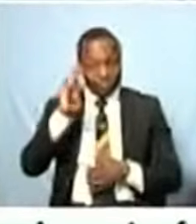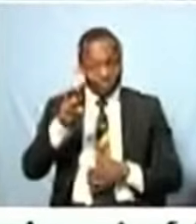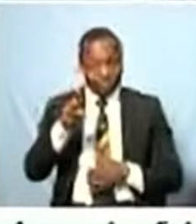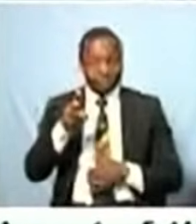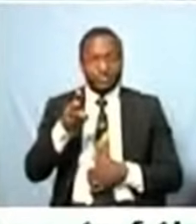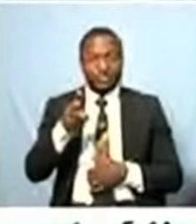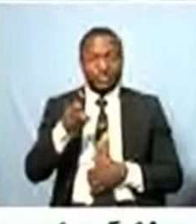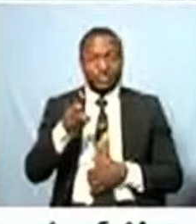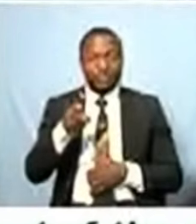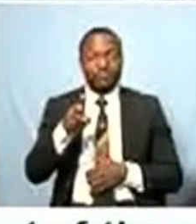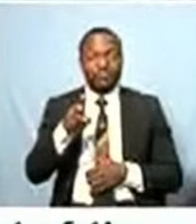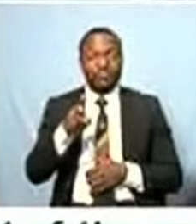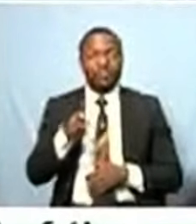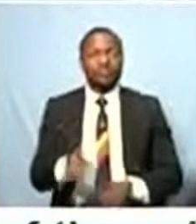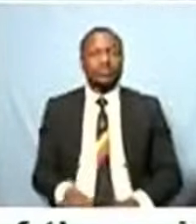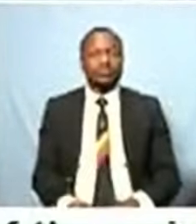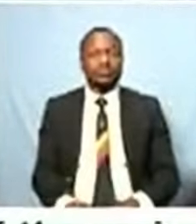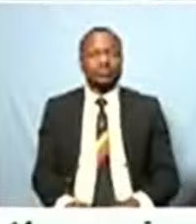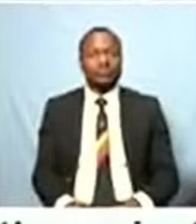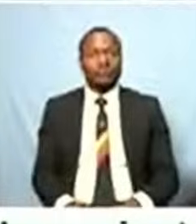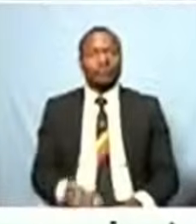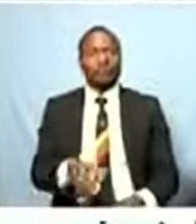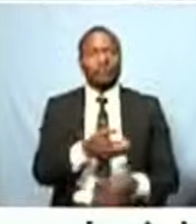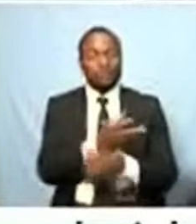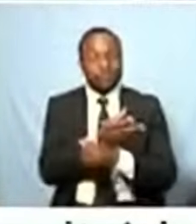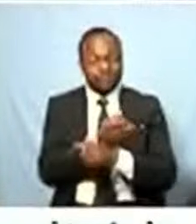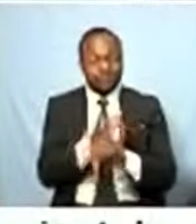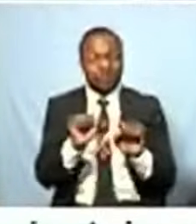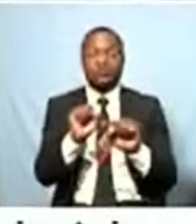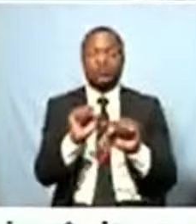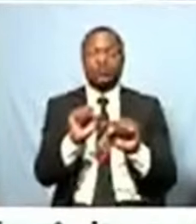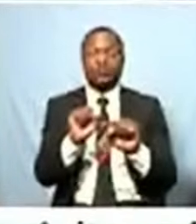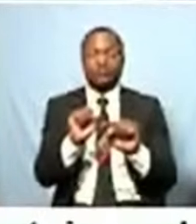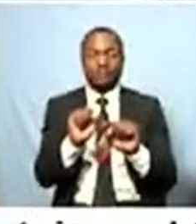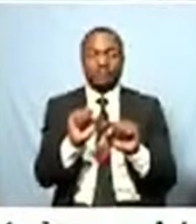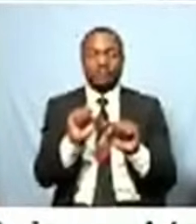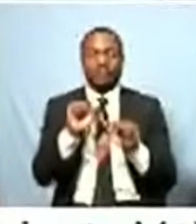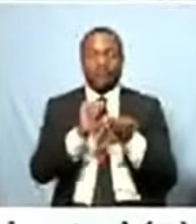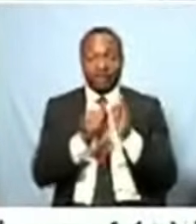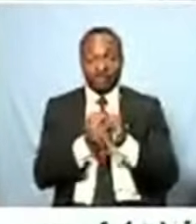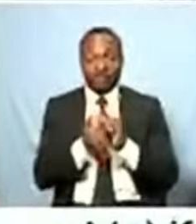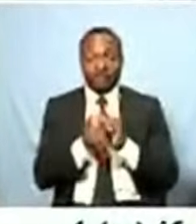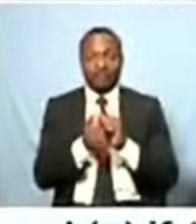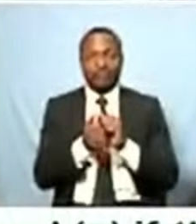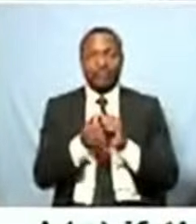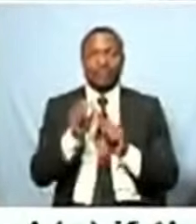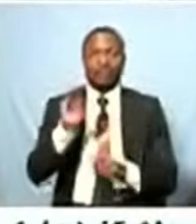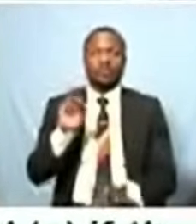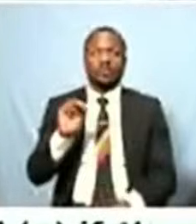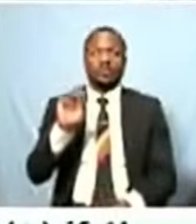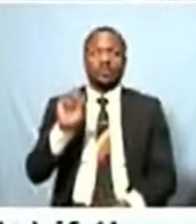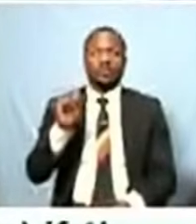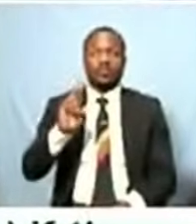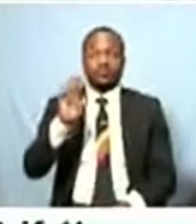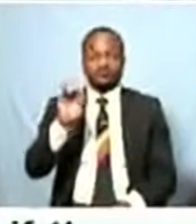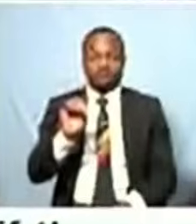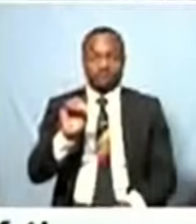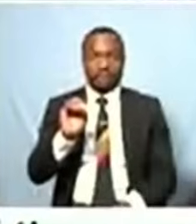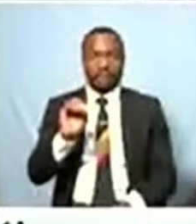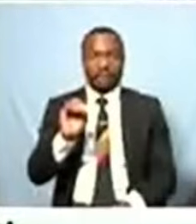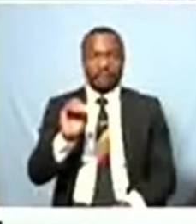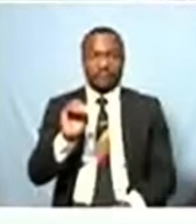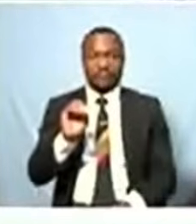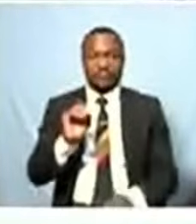to approach the problems of Musoro River with the same zeal that you did on Musoro